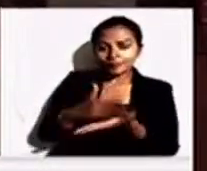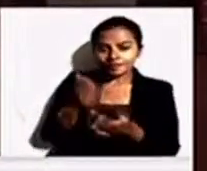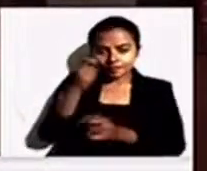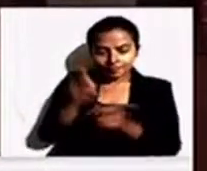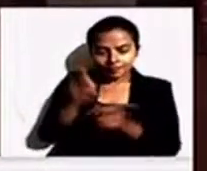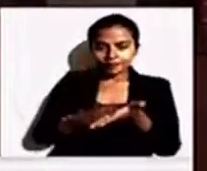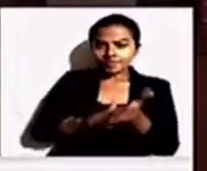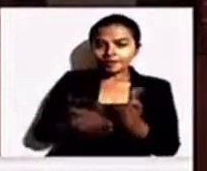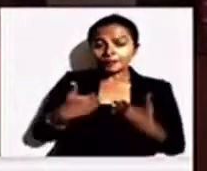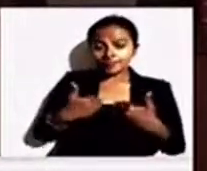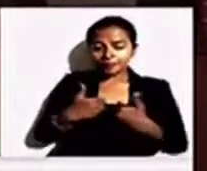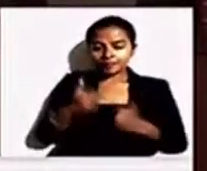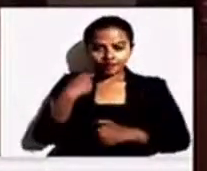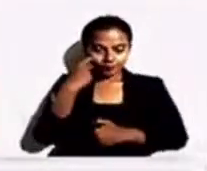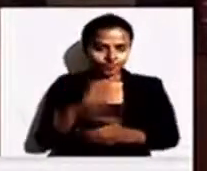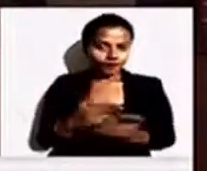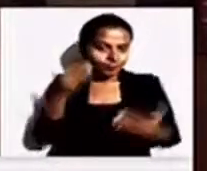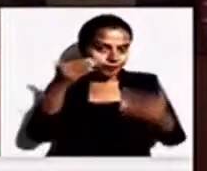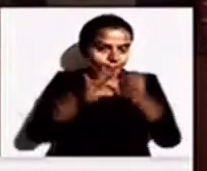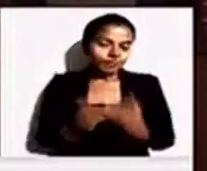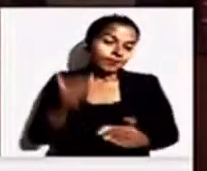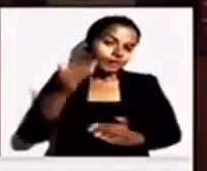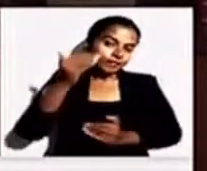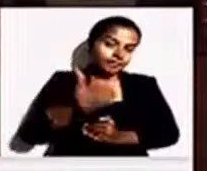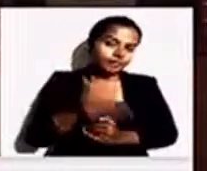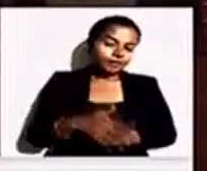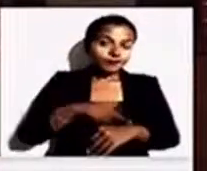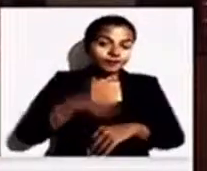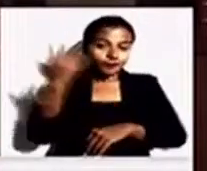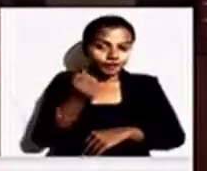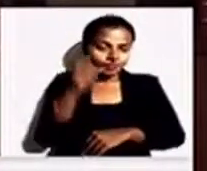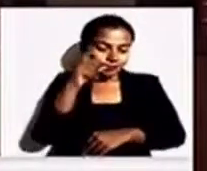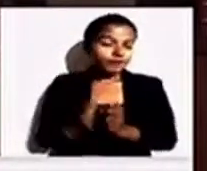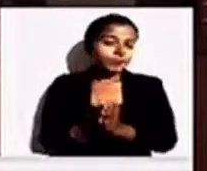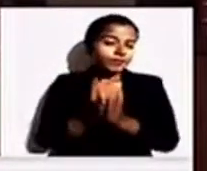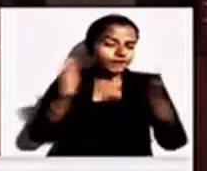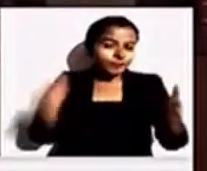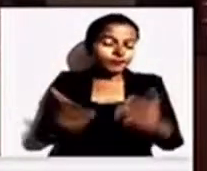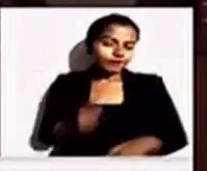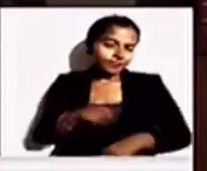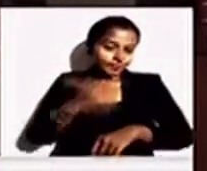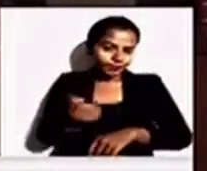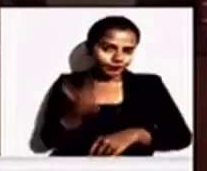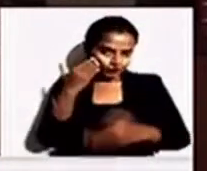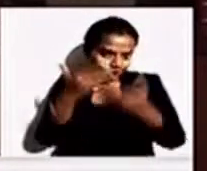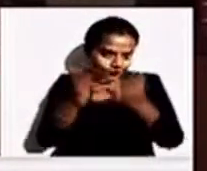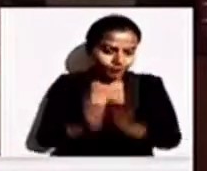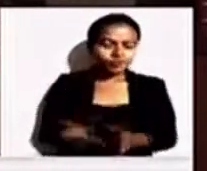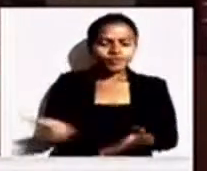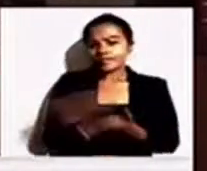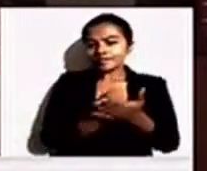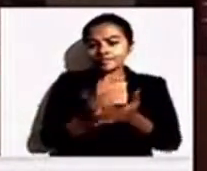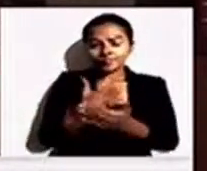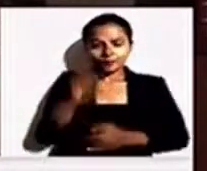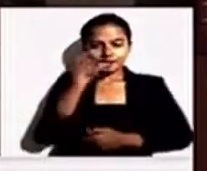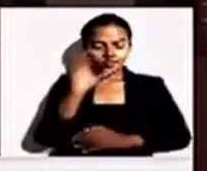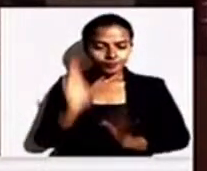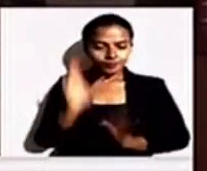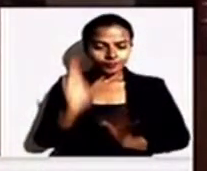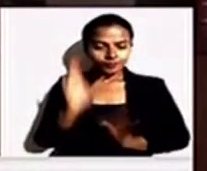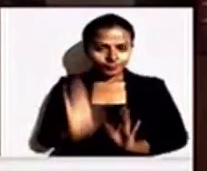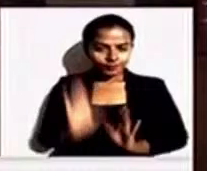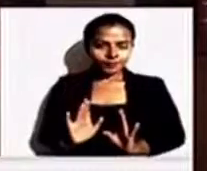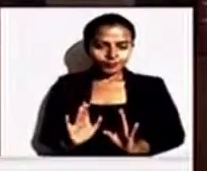in bigger opportunities, expansion opportunities, all that are basically supported